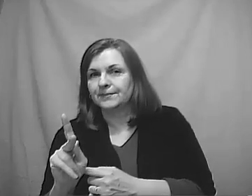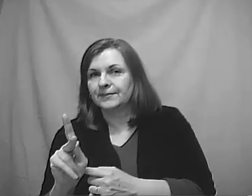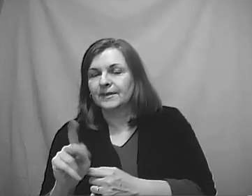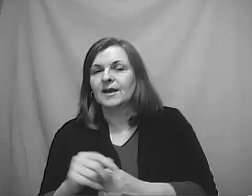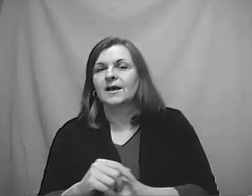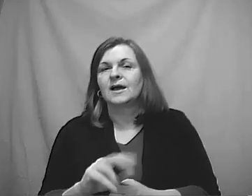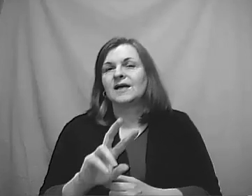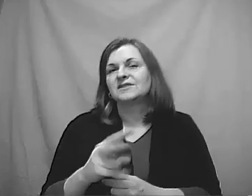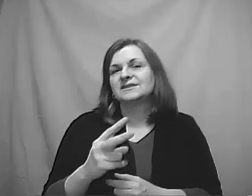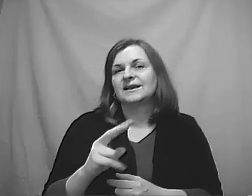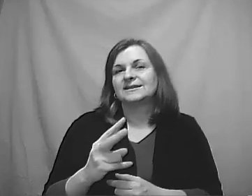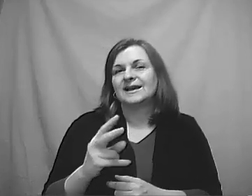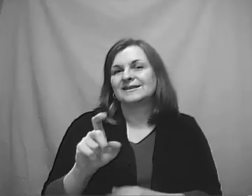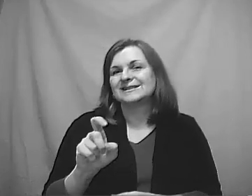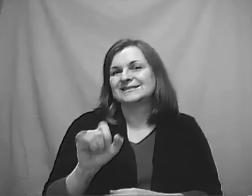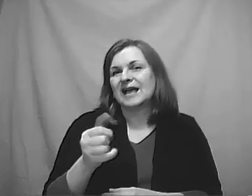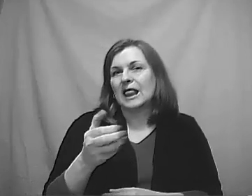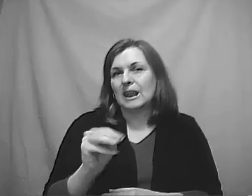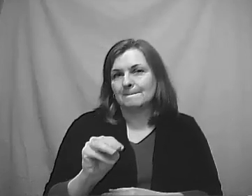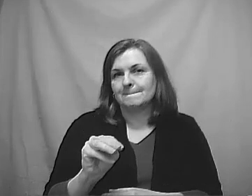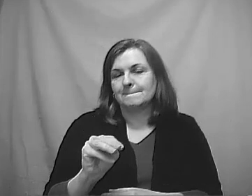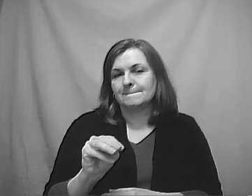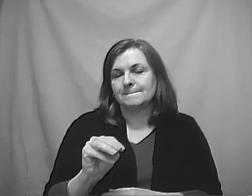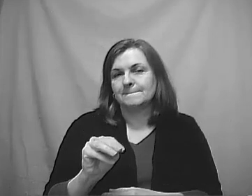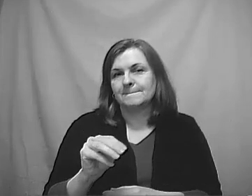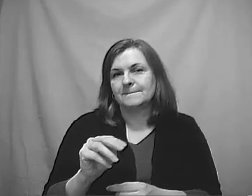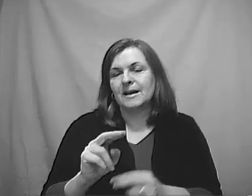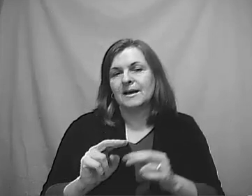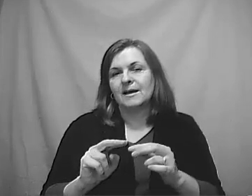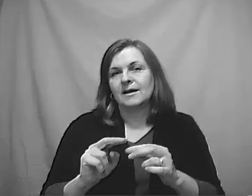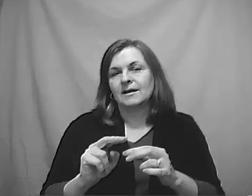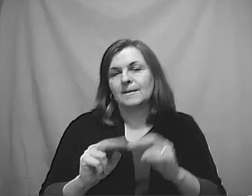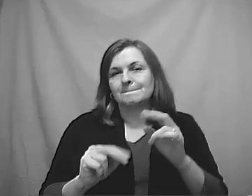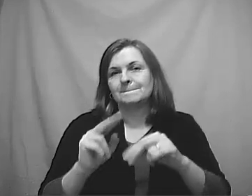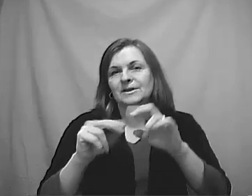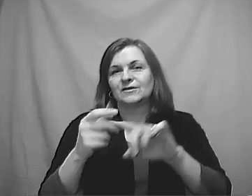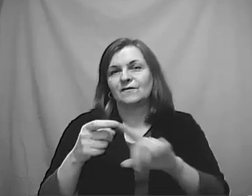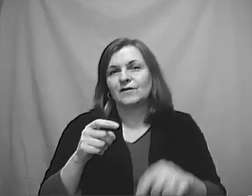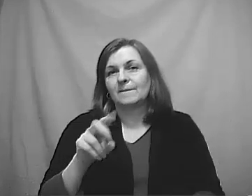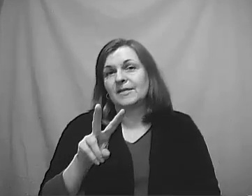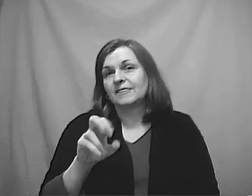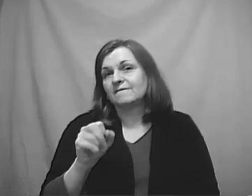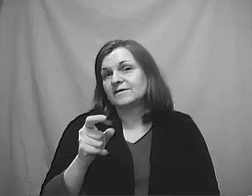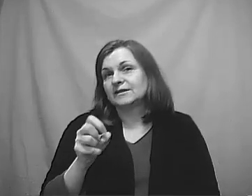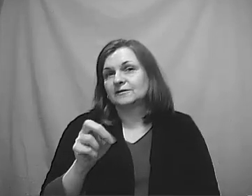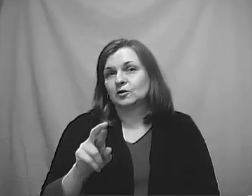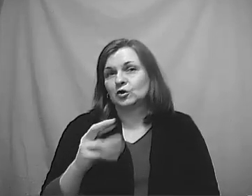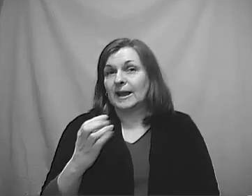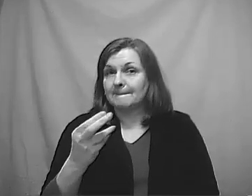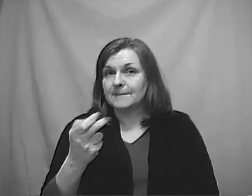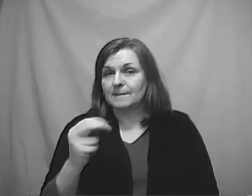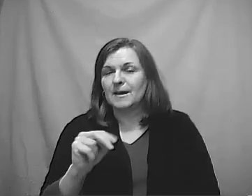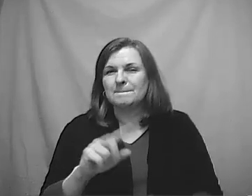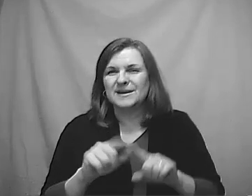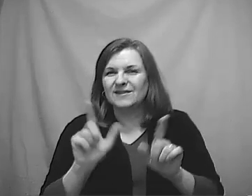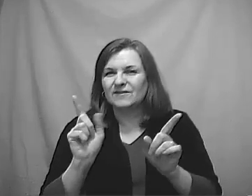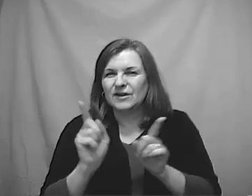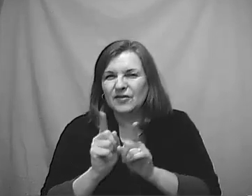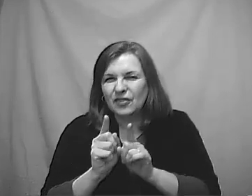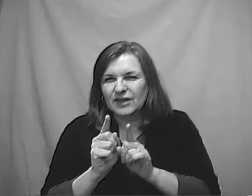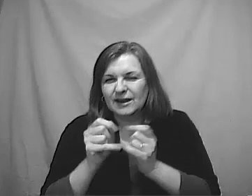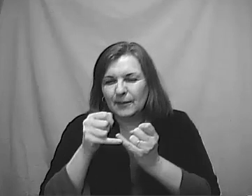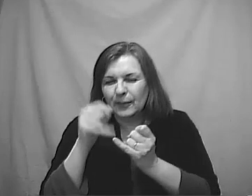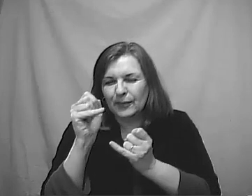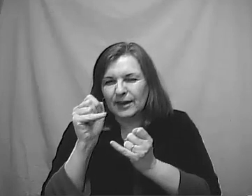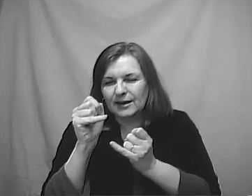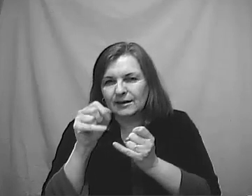secondary xylem on the outside is going to be associated with building up from the vascular cambium, but it builds in very